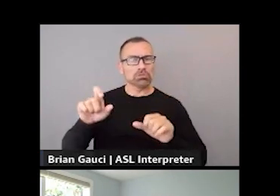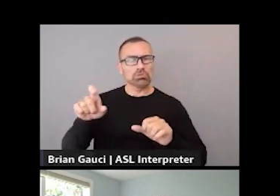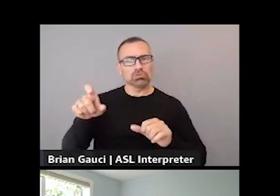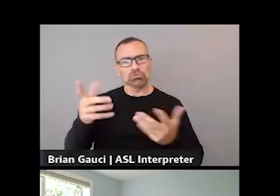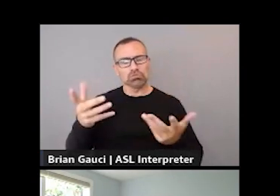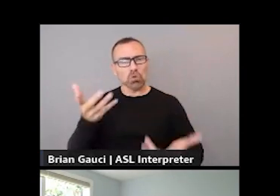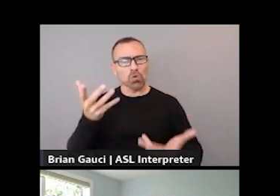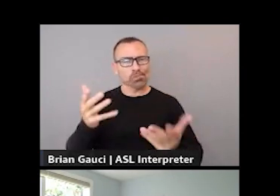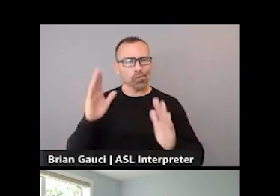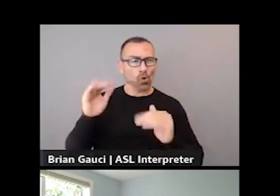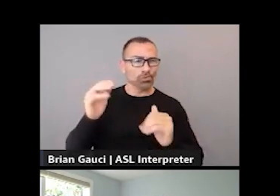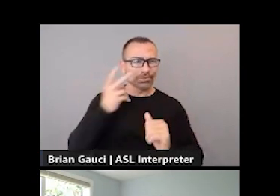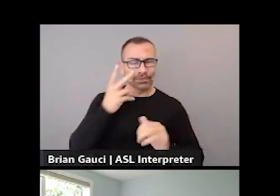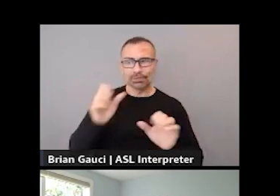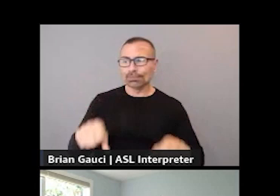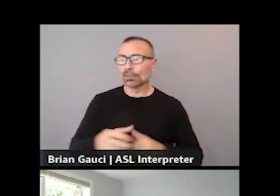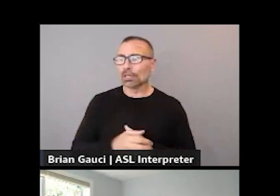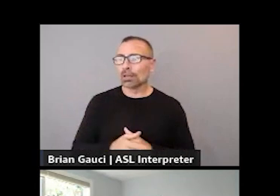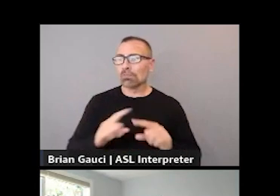what is